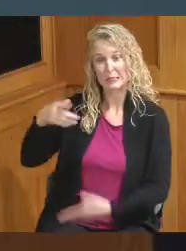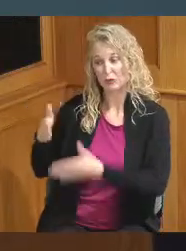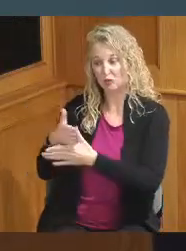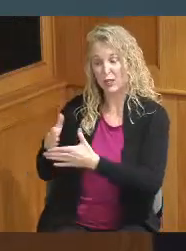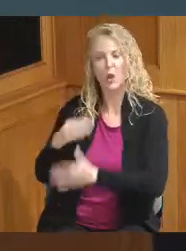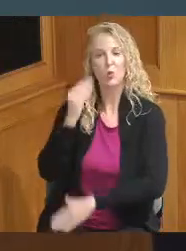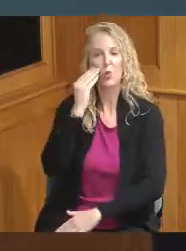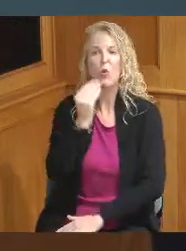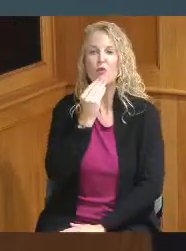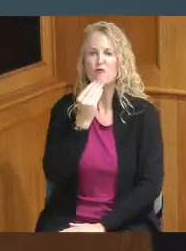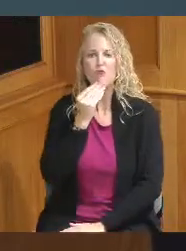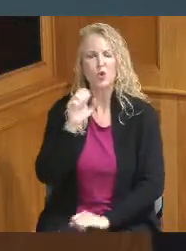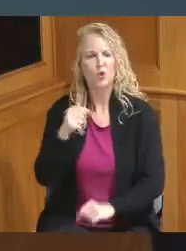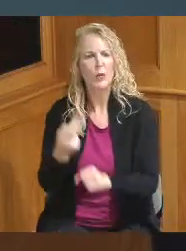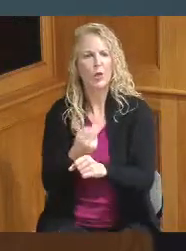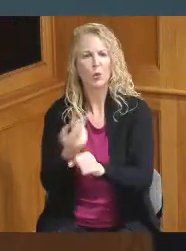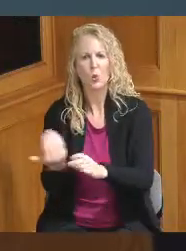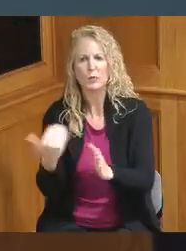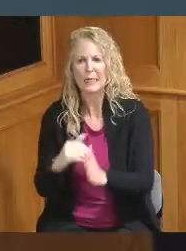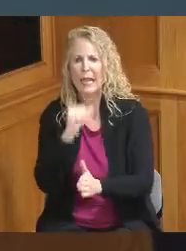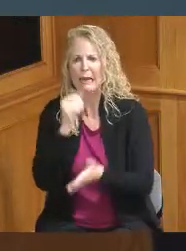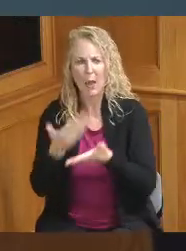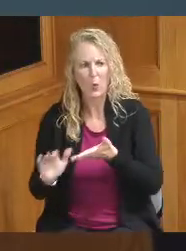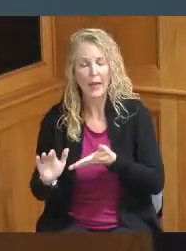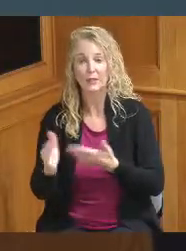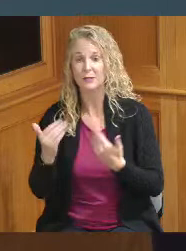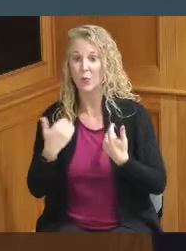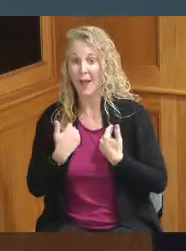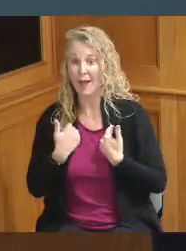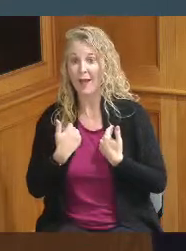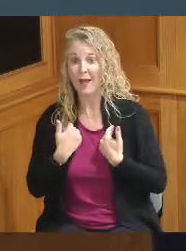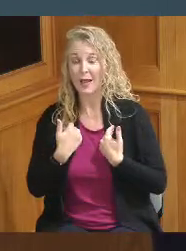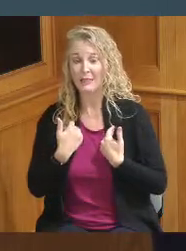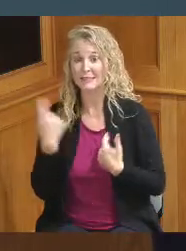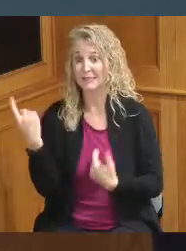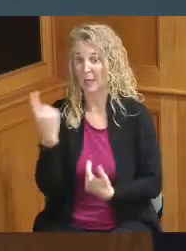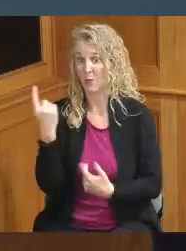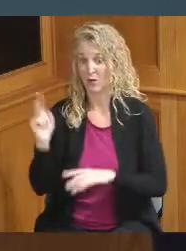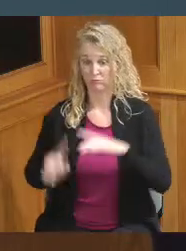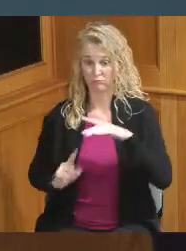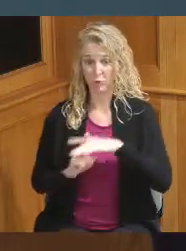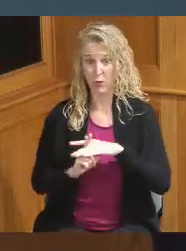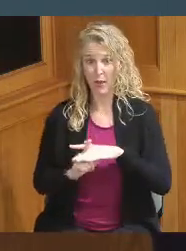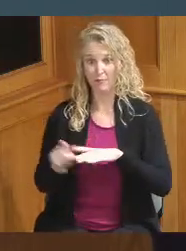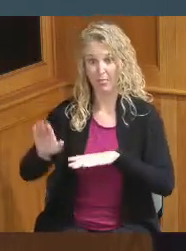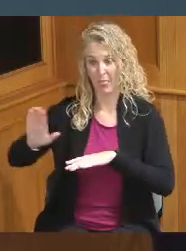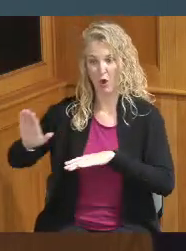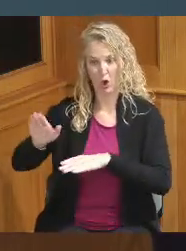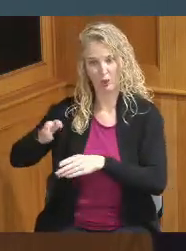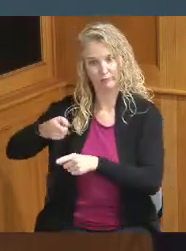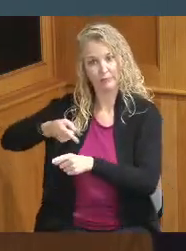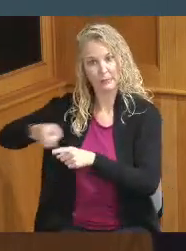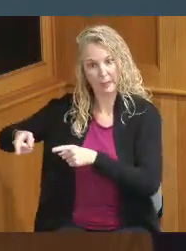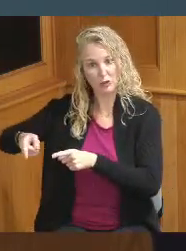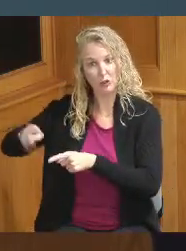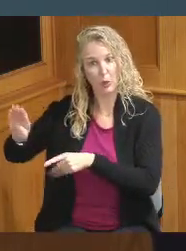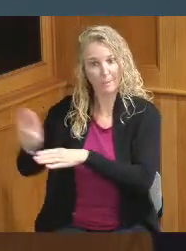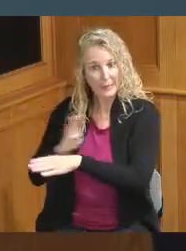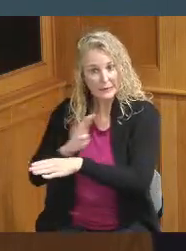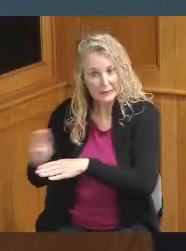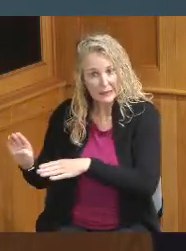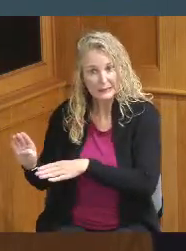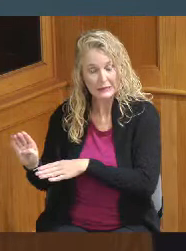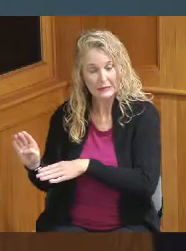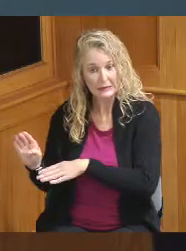the food and repurpose it and not waste it? We have someone who came, and that's what she does, her business,